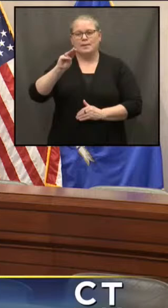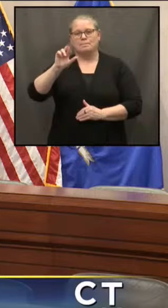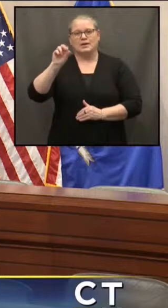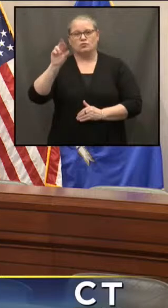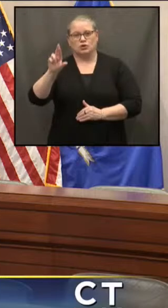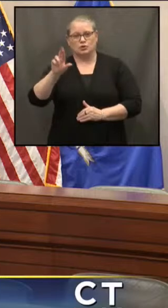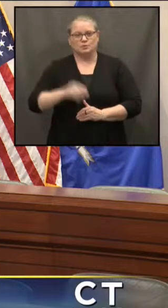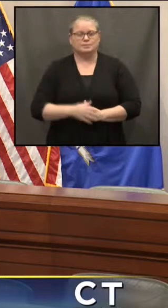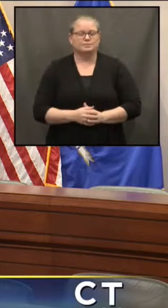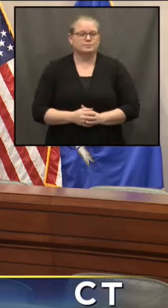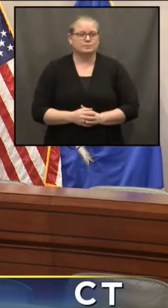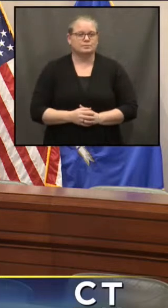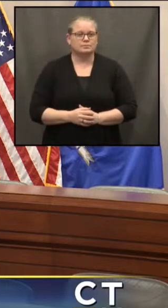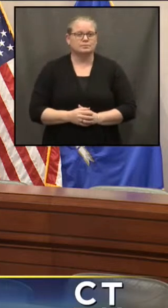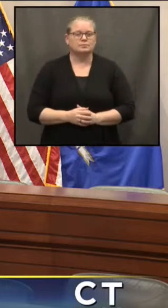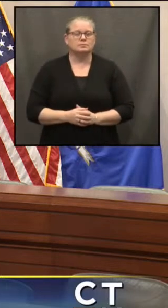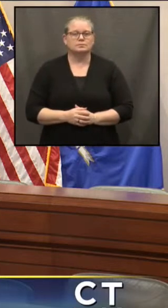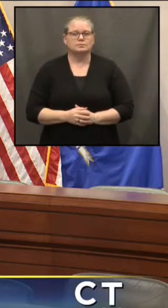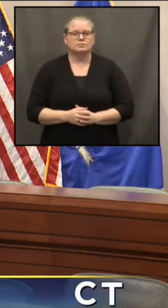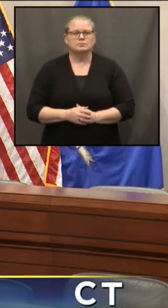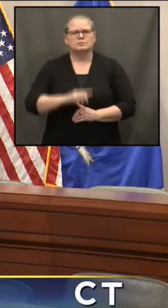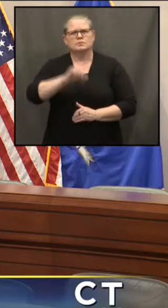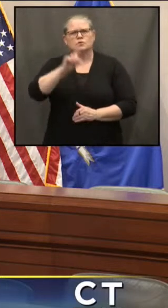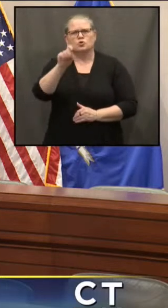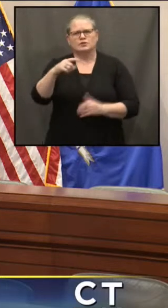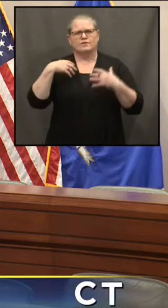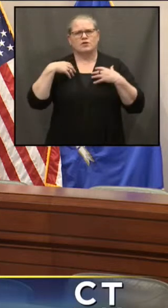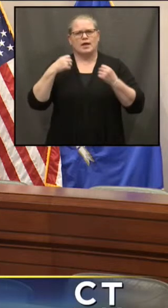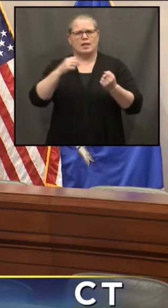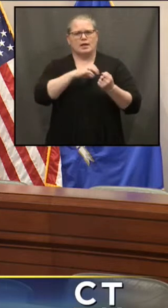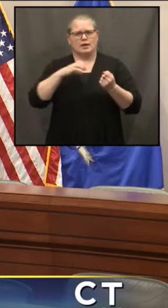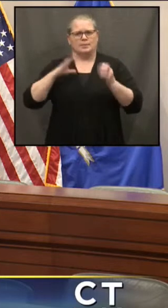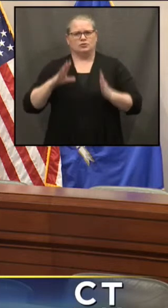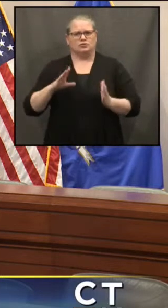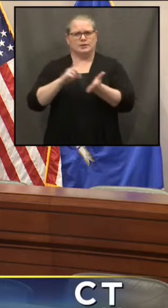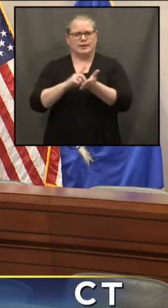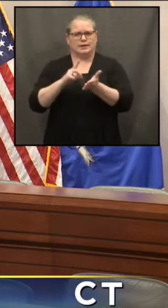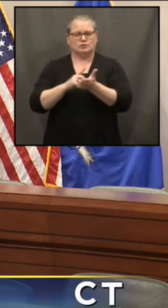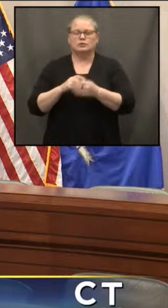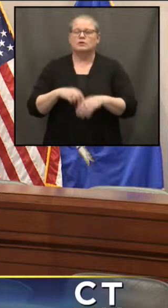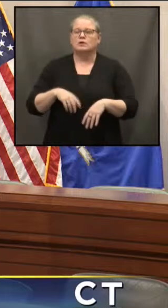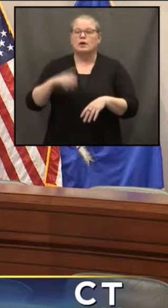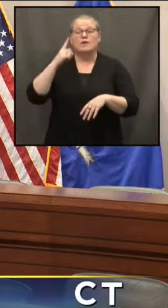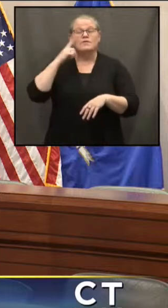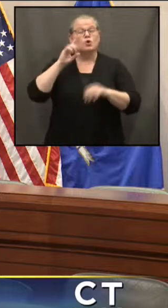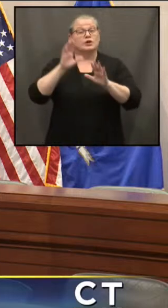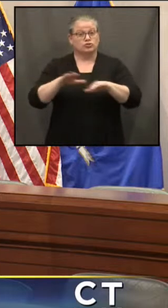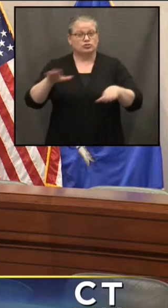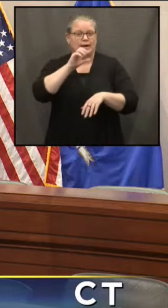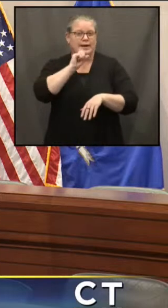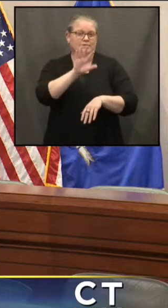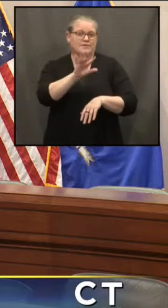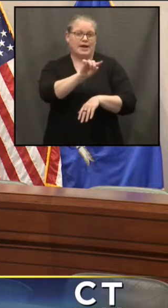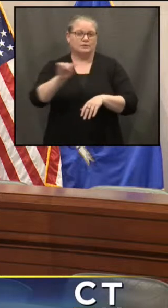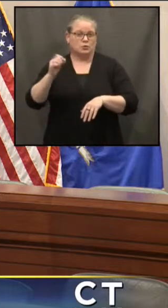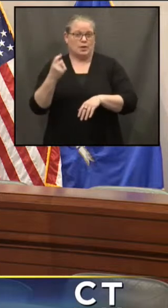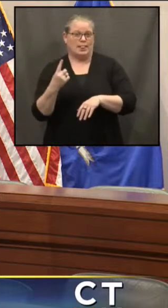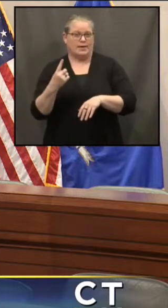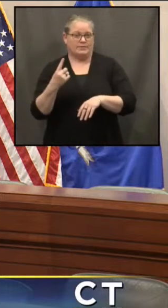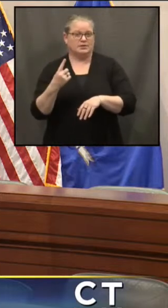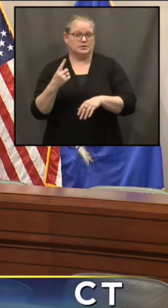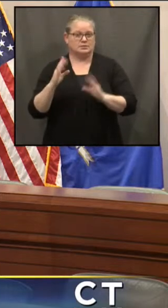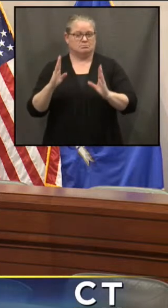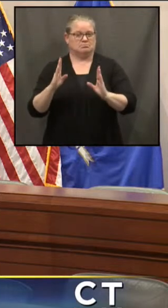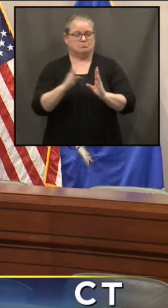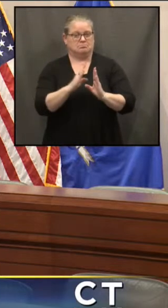Hi, my question is for the Health Commissioner. On the children's COVID vaccines for the 5 to 11 age group, how is the state ensuring